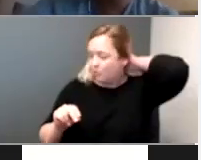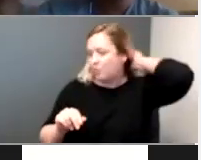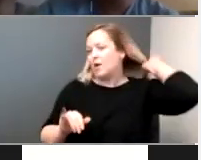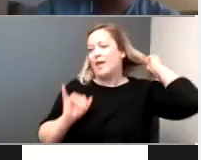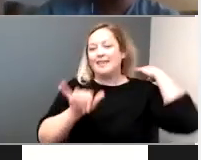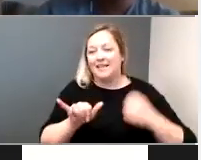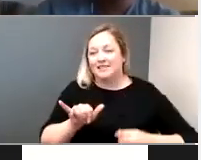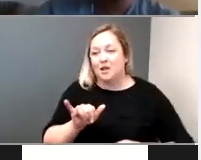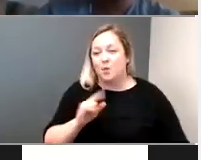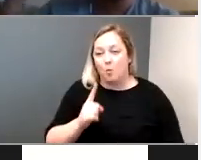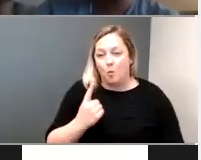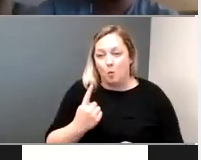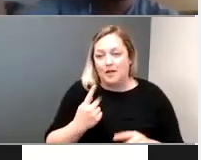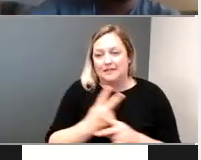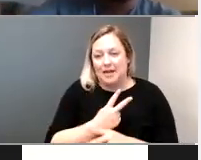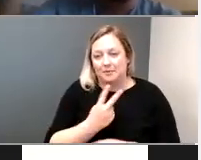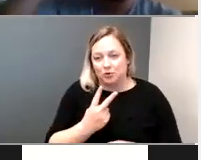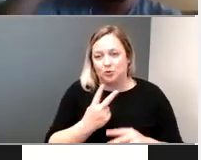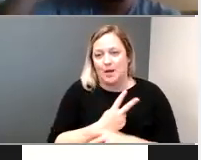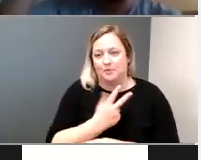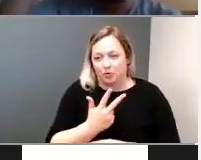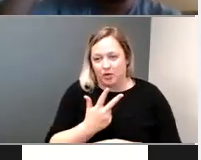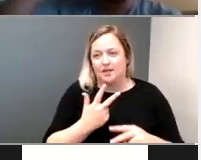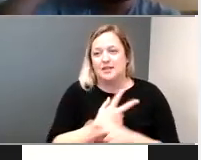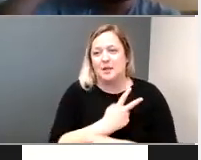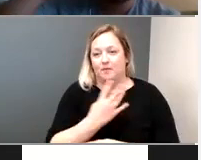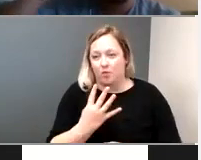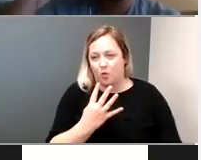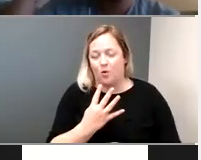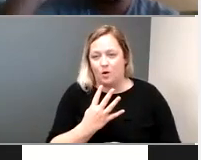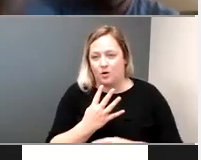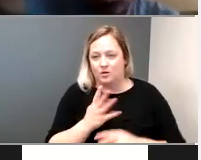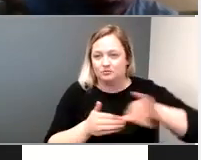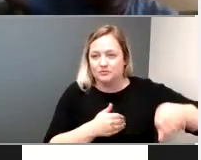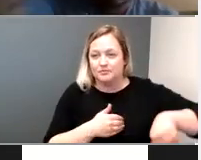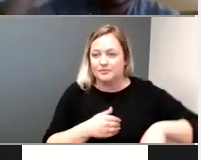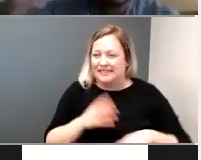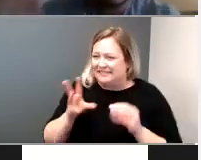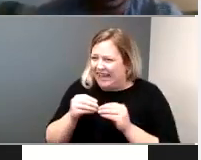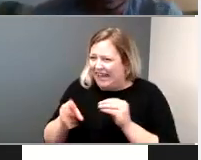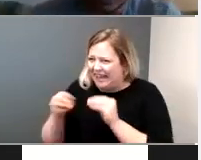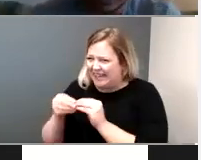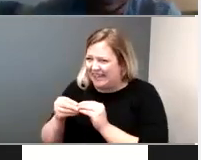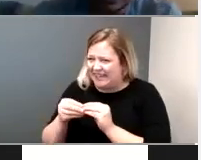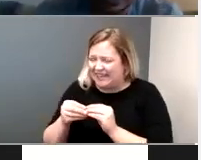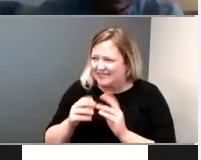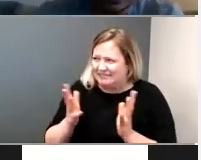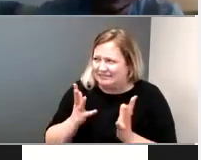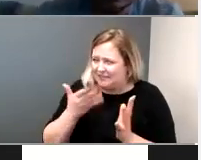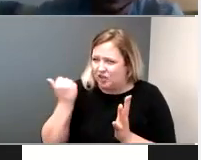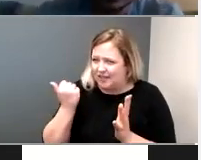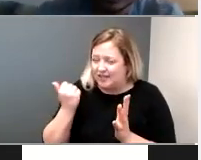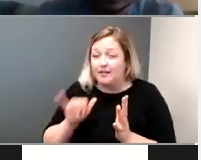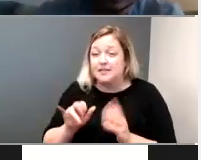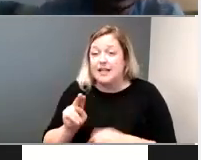2 times, 3 times, 4 times, and multiplicate. Adding them all together, the sum of them, I forget what. It is going to be n